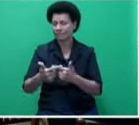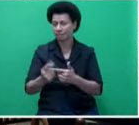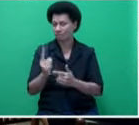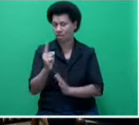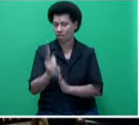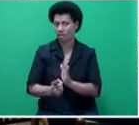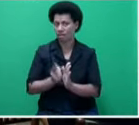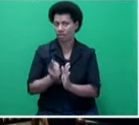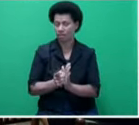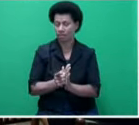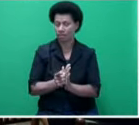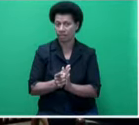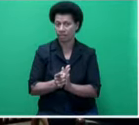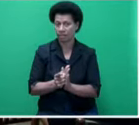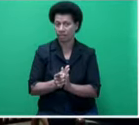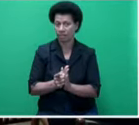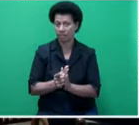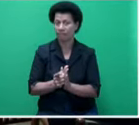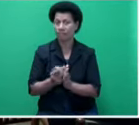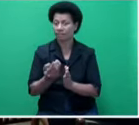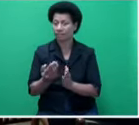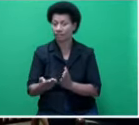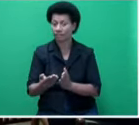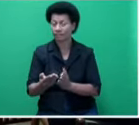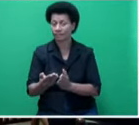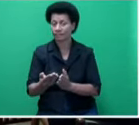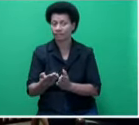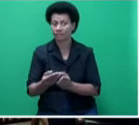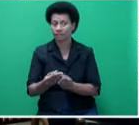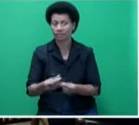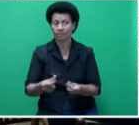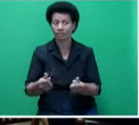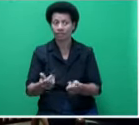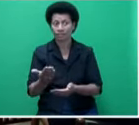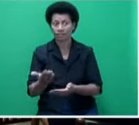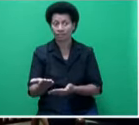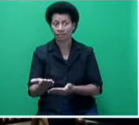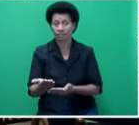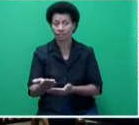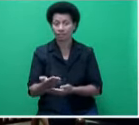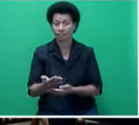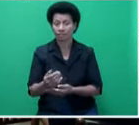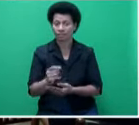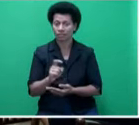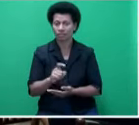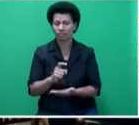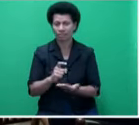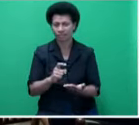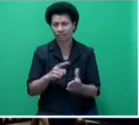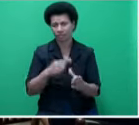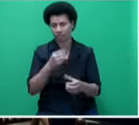hour pursuant to the resolution of Parliament. I now call upon the Honourable Attorney General to